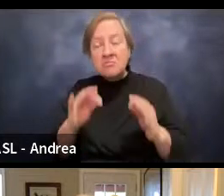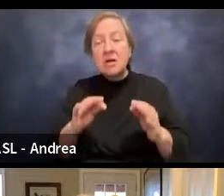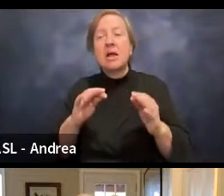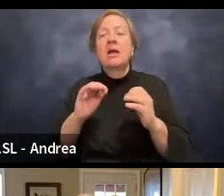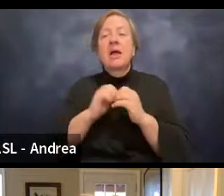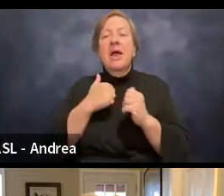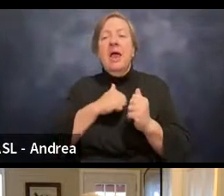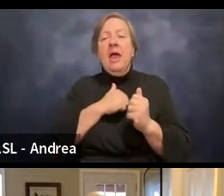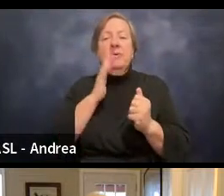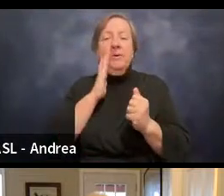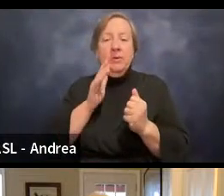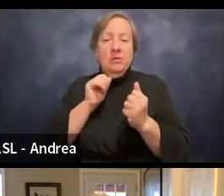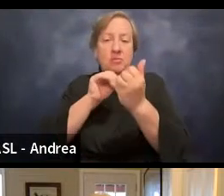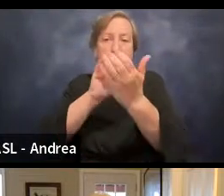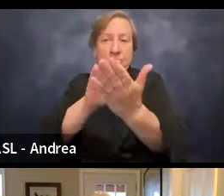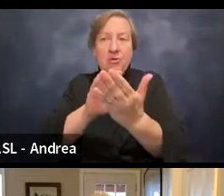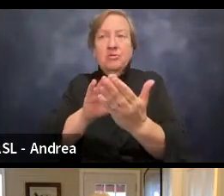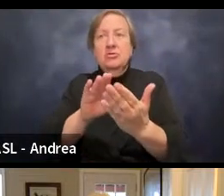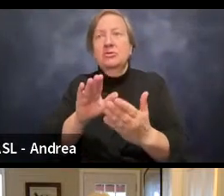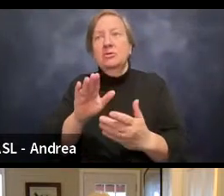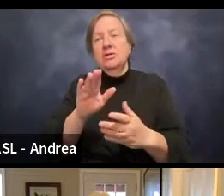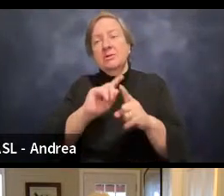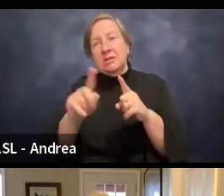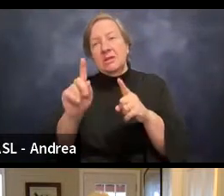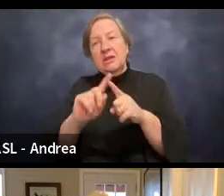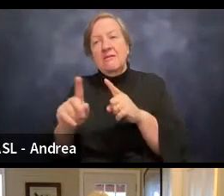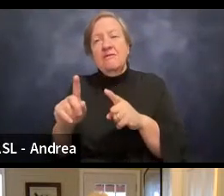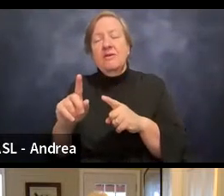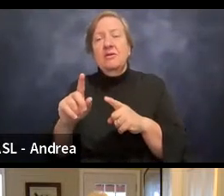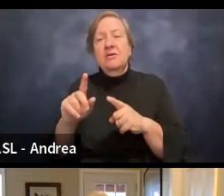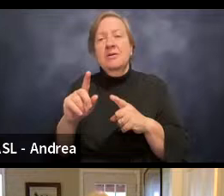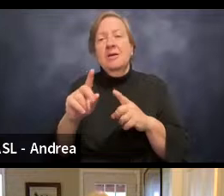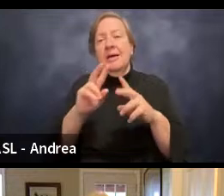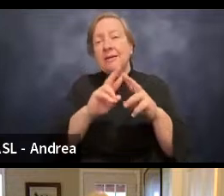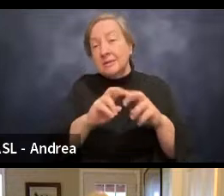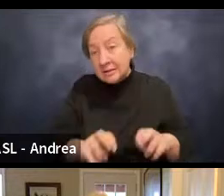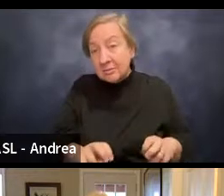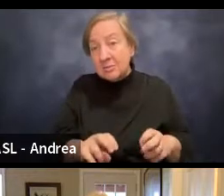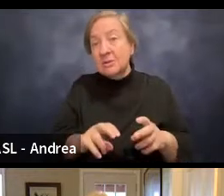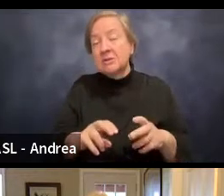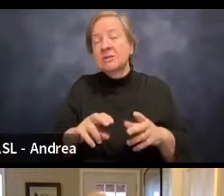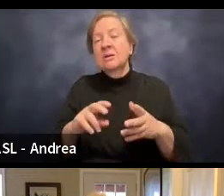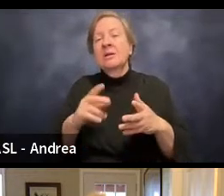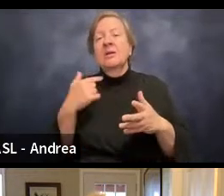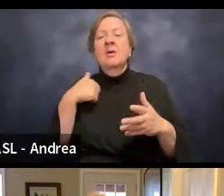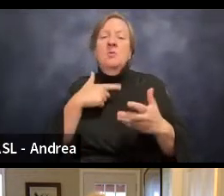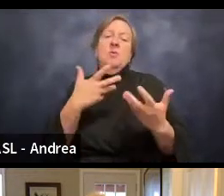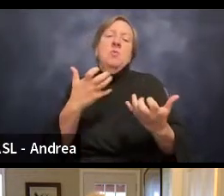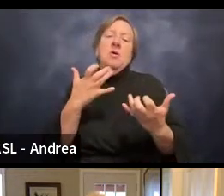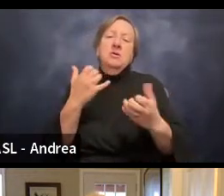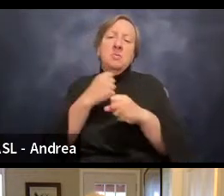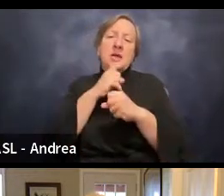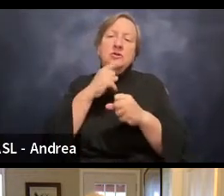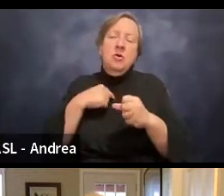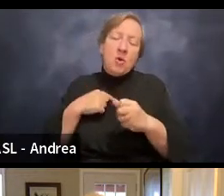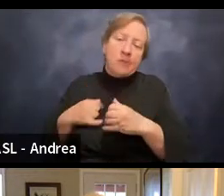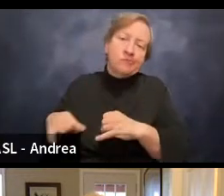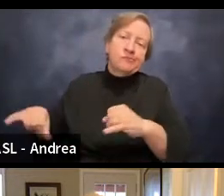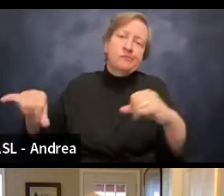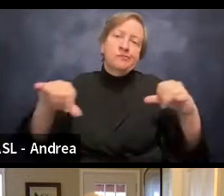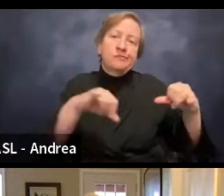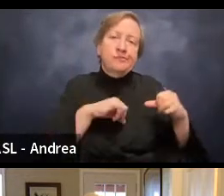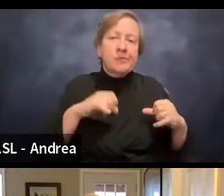to approach the different assessments. And we really want to make sure that we're uniform and that we have the